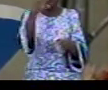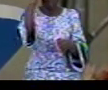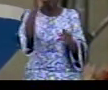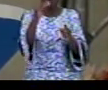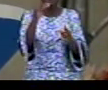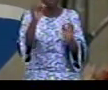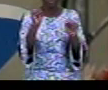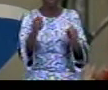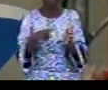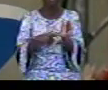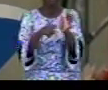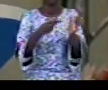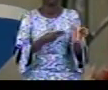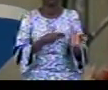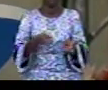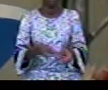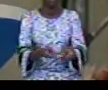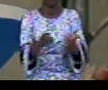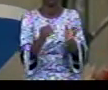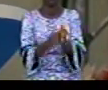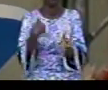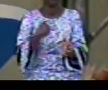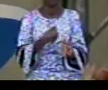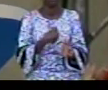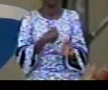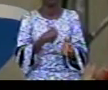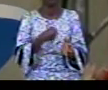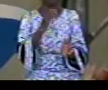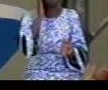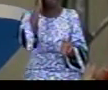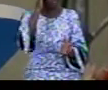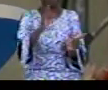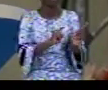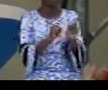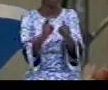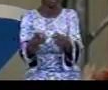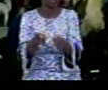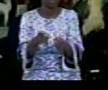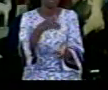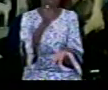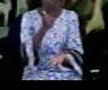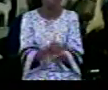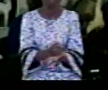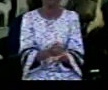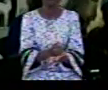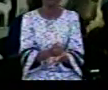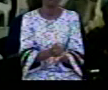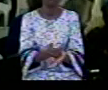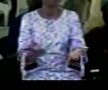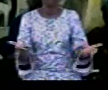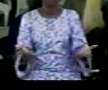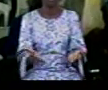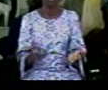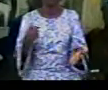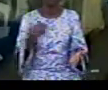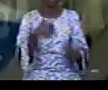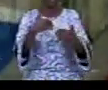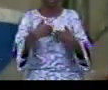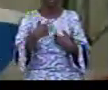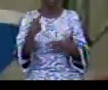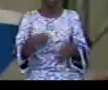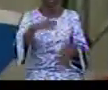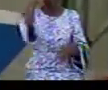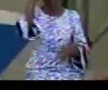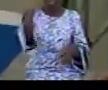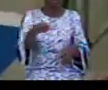that we should go." Can I hear amen? Amen. Here we have the man of